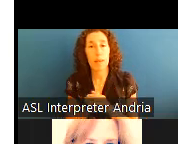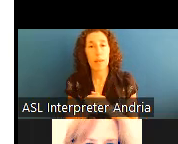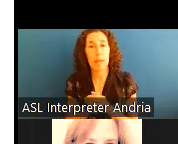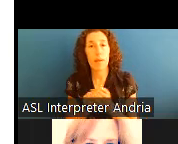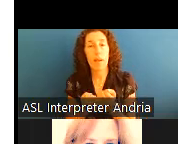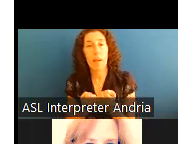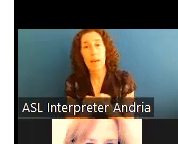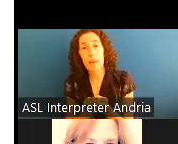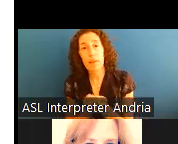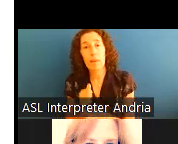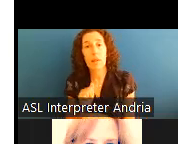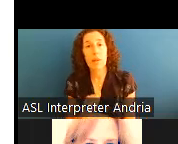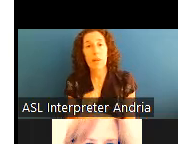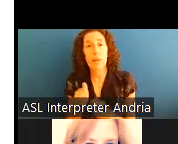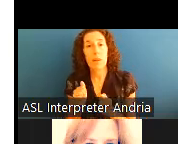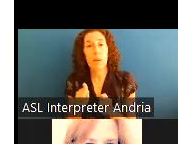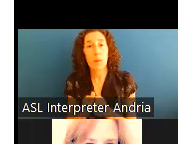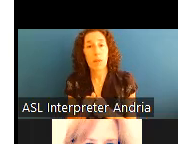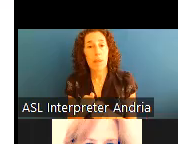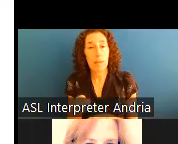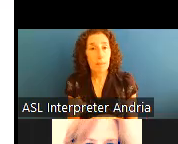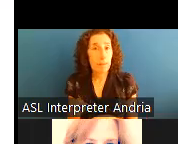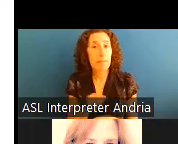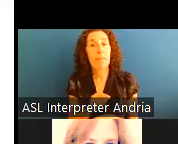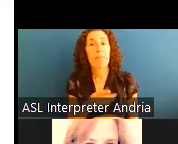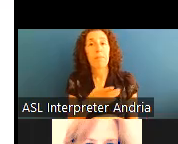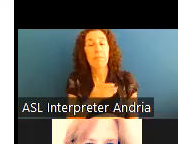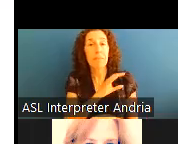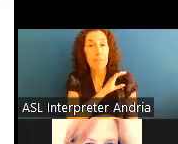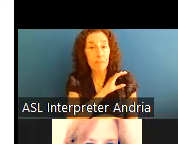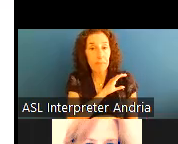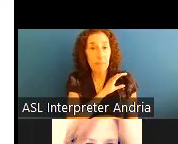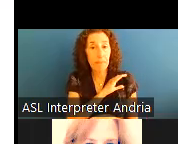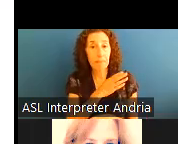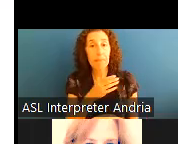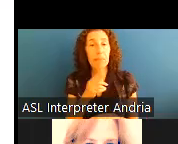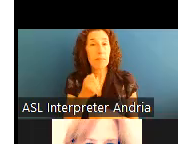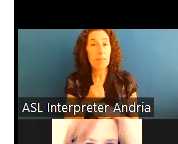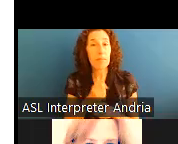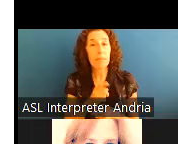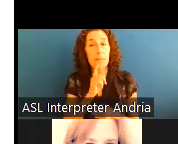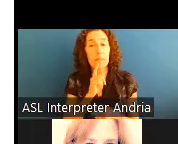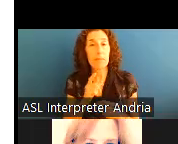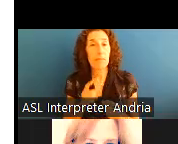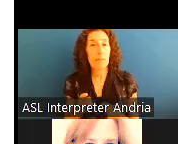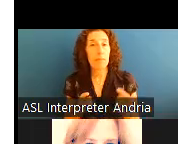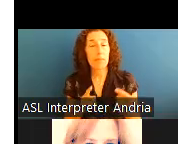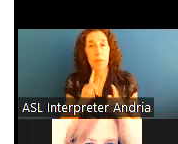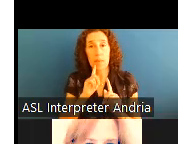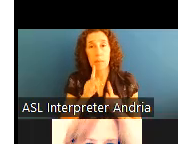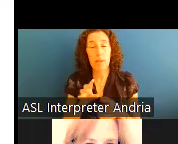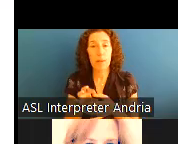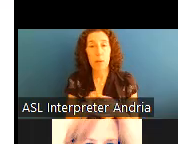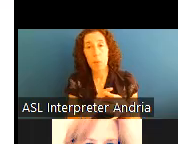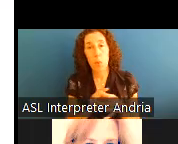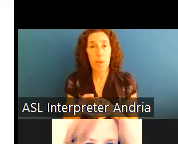and potentially law enforcement to ensure a timely, survivor-centered, coordinated response to the hospital. An important